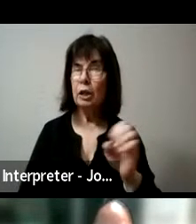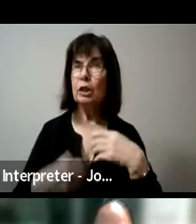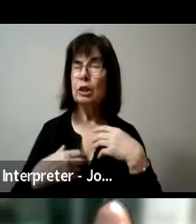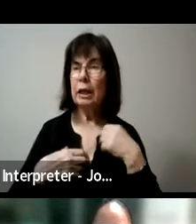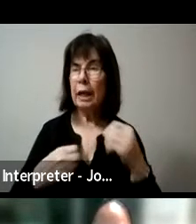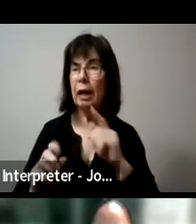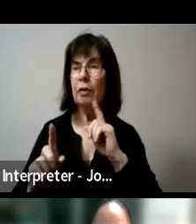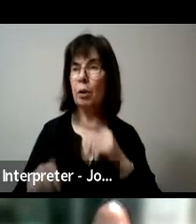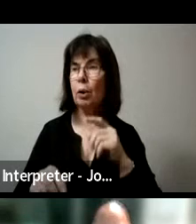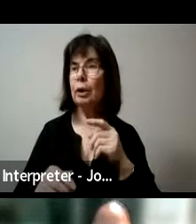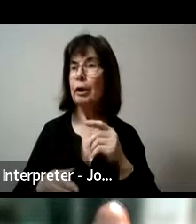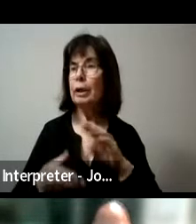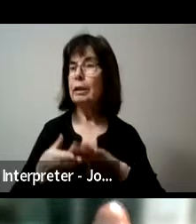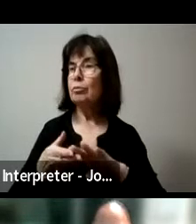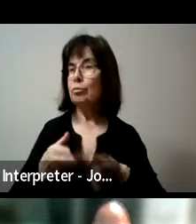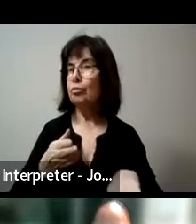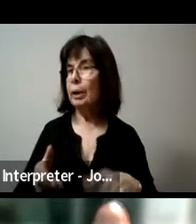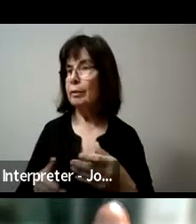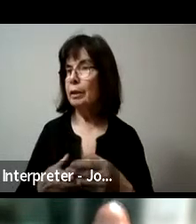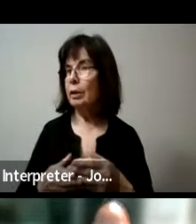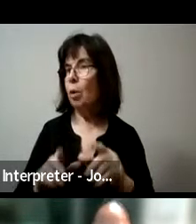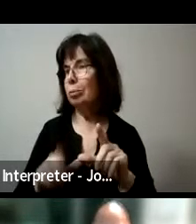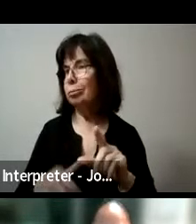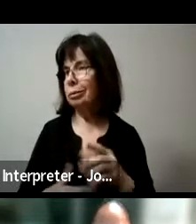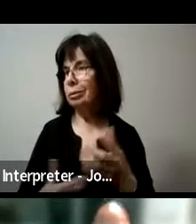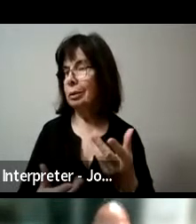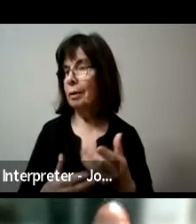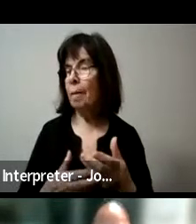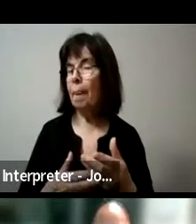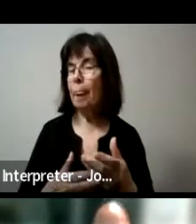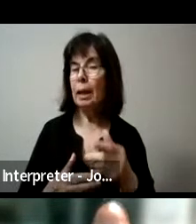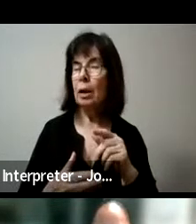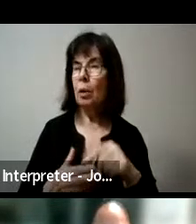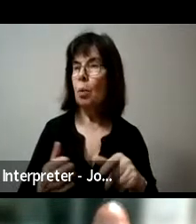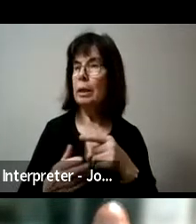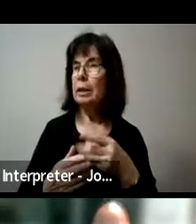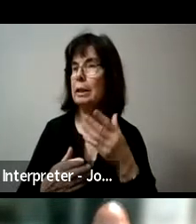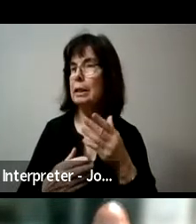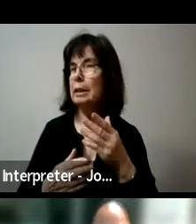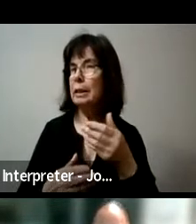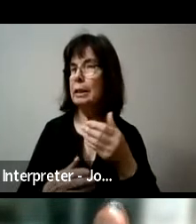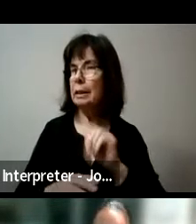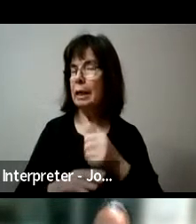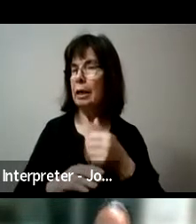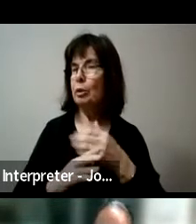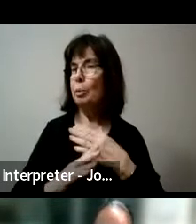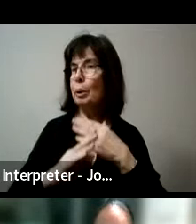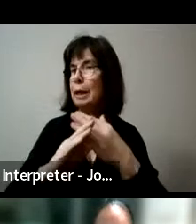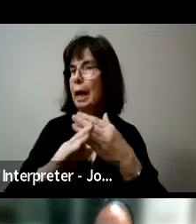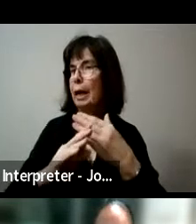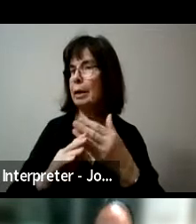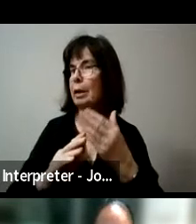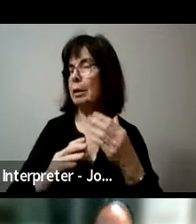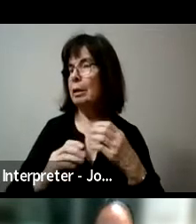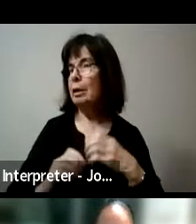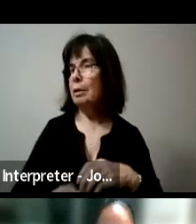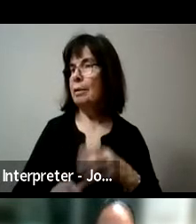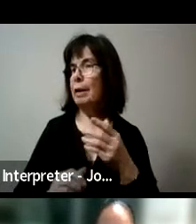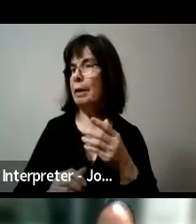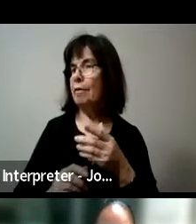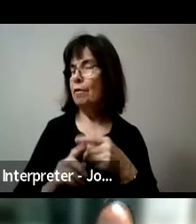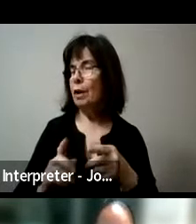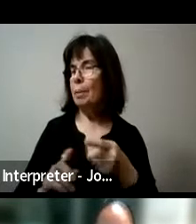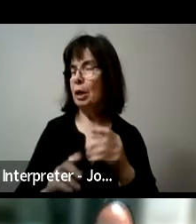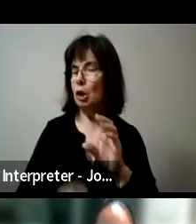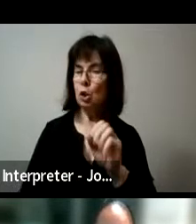public health department setting to protect our tenants against the eviction crisis that will be caused when the moratorium